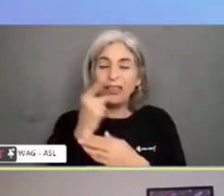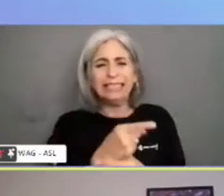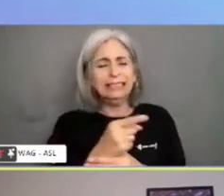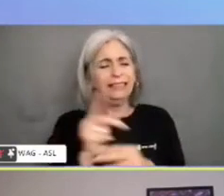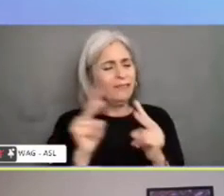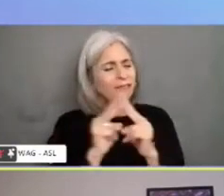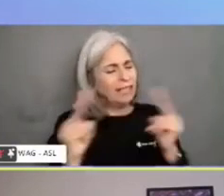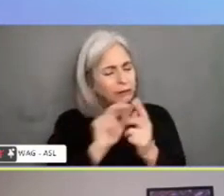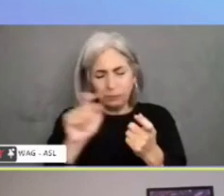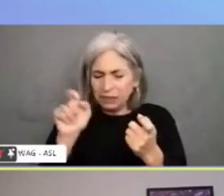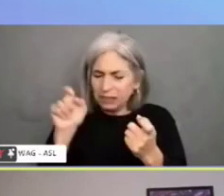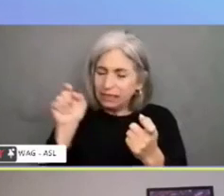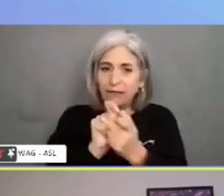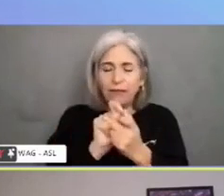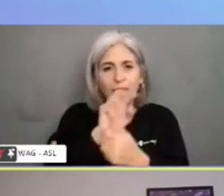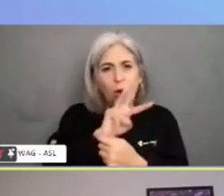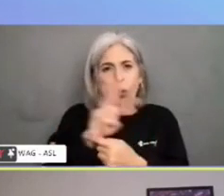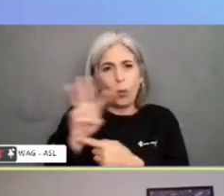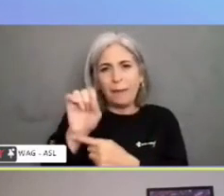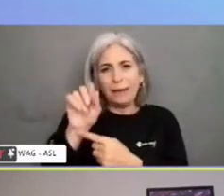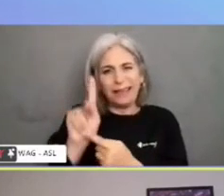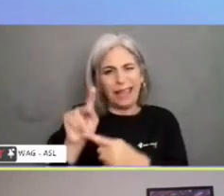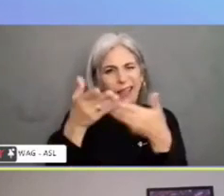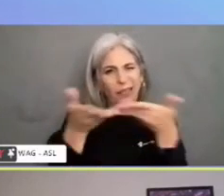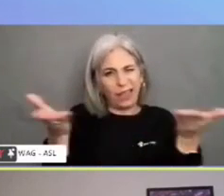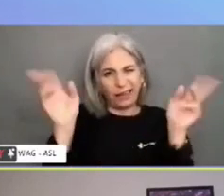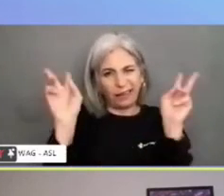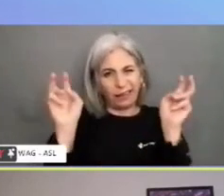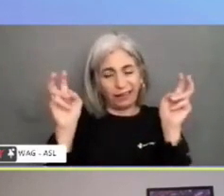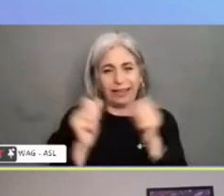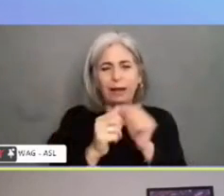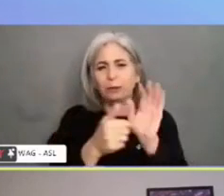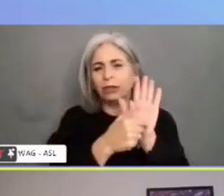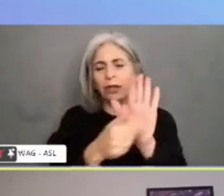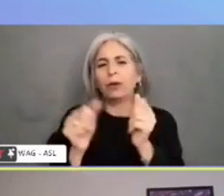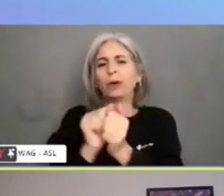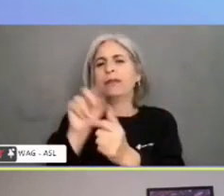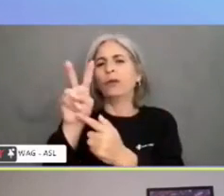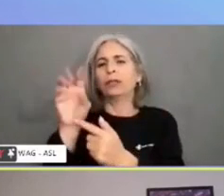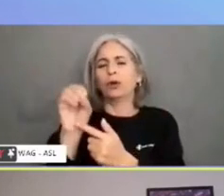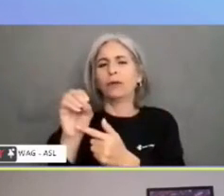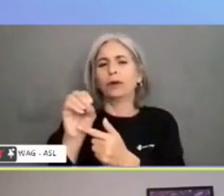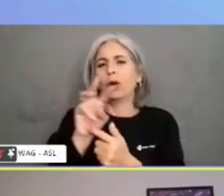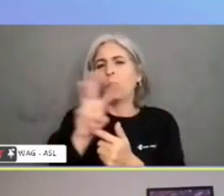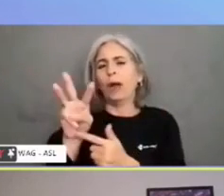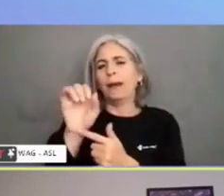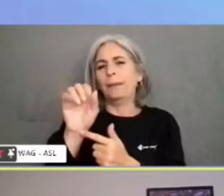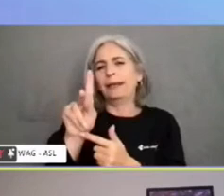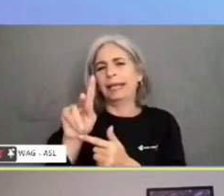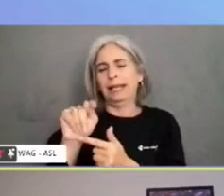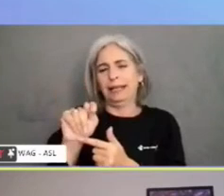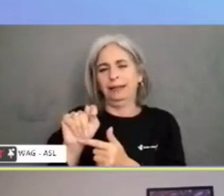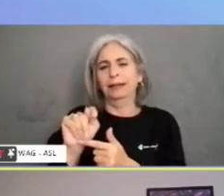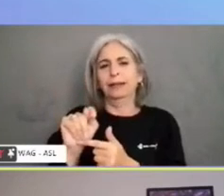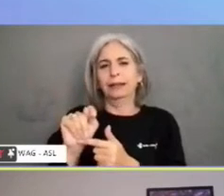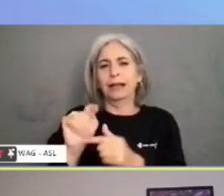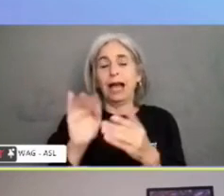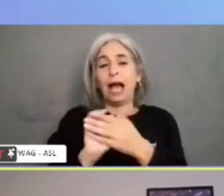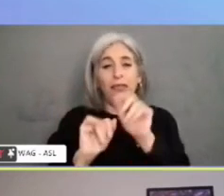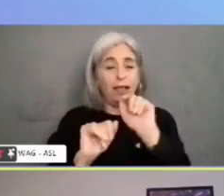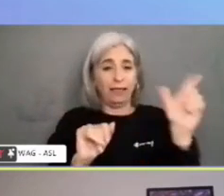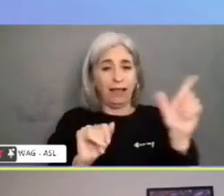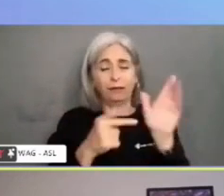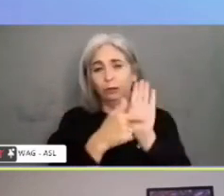very specifically a WebKit thing. So I'm going to be demonstrating this with VoiceOver and WebKit. On the left, I'm